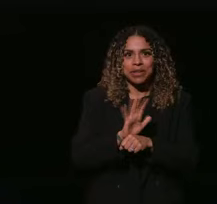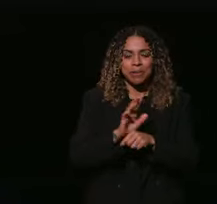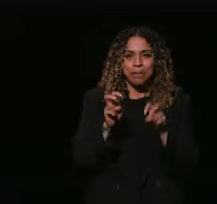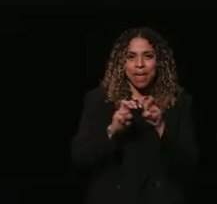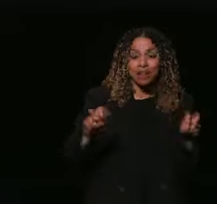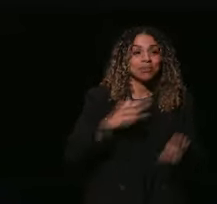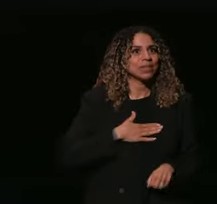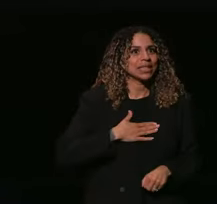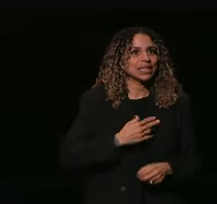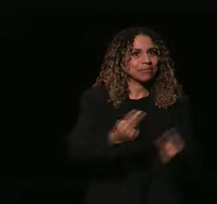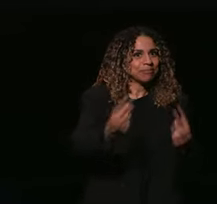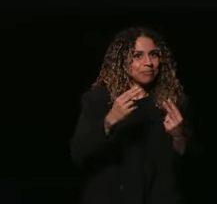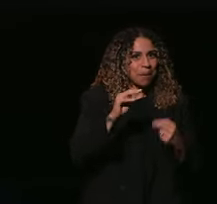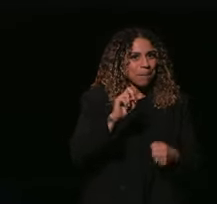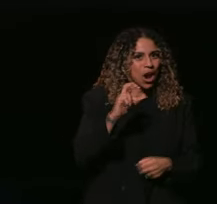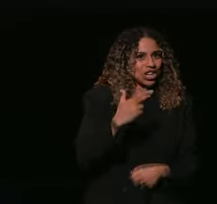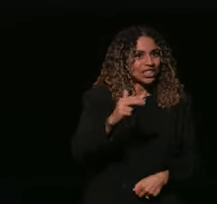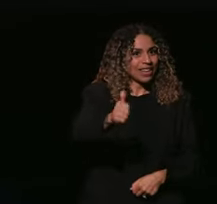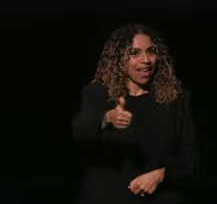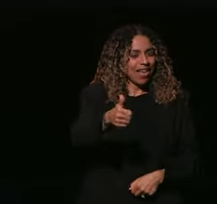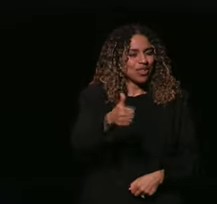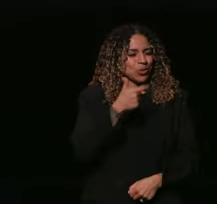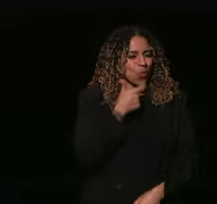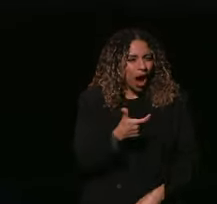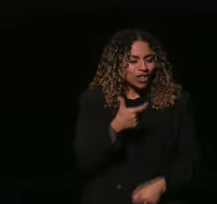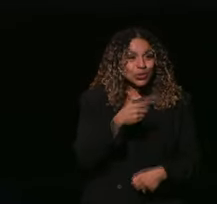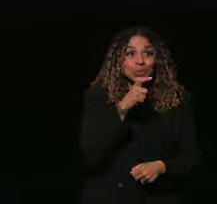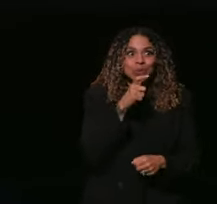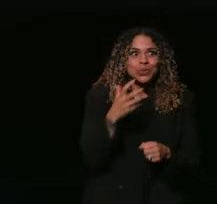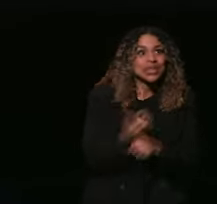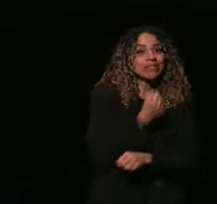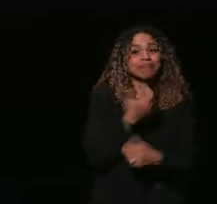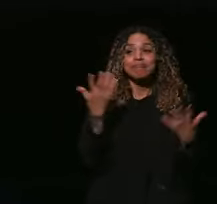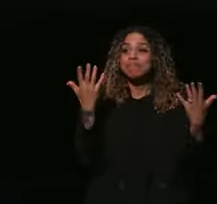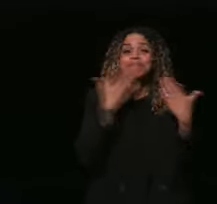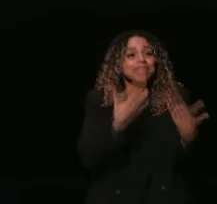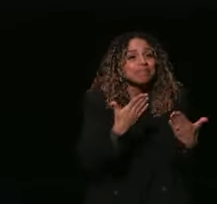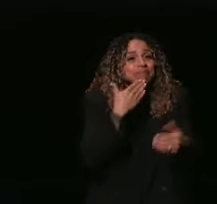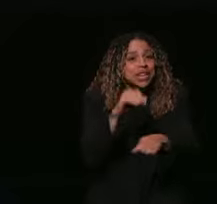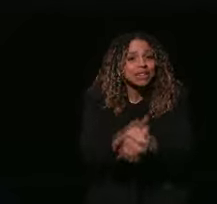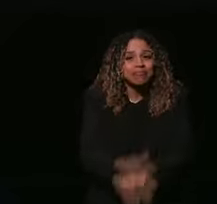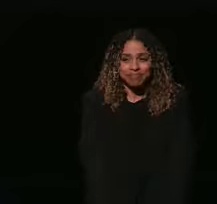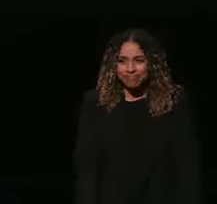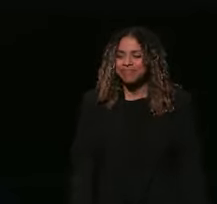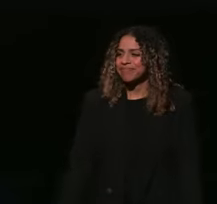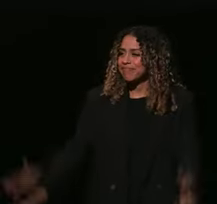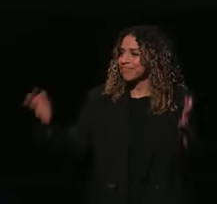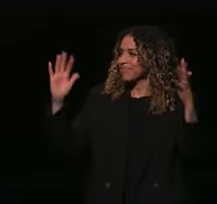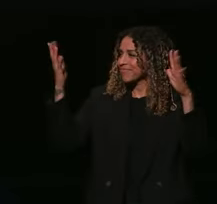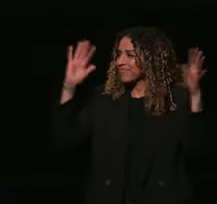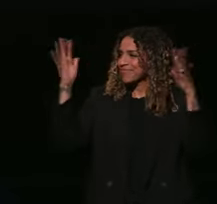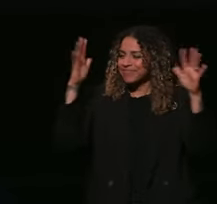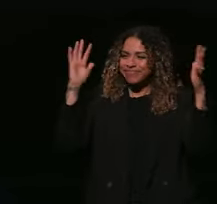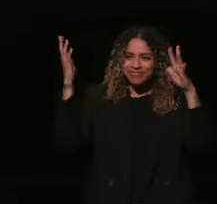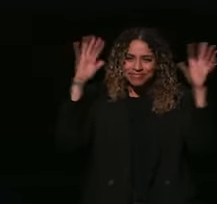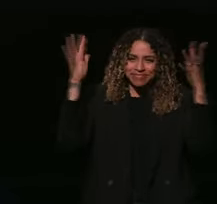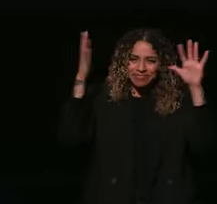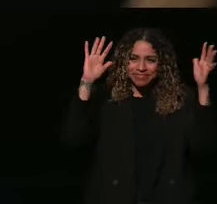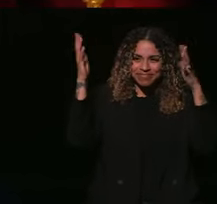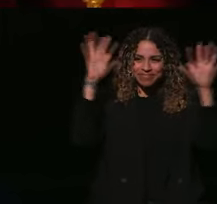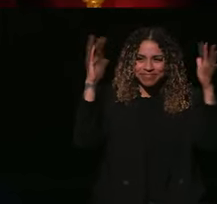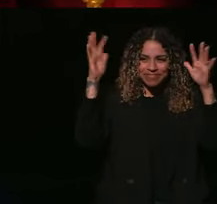March 10th to watch the winner. Thank you. Good night. See you at the movies.